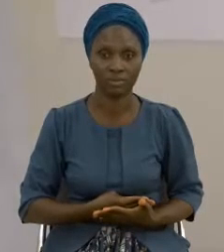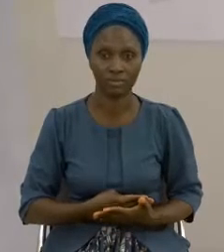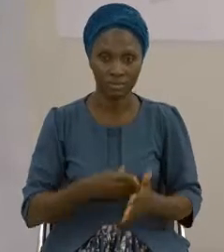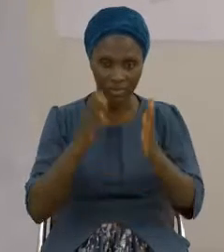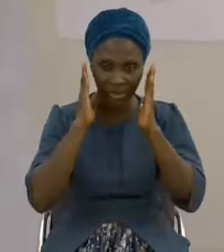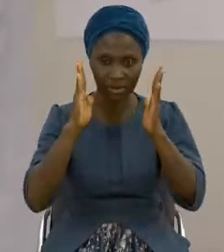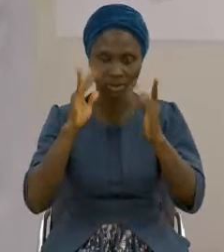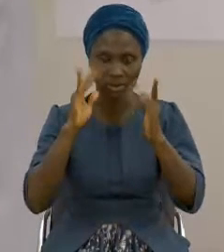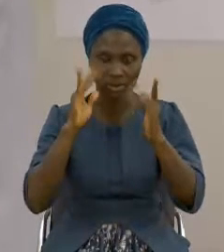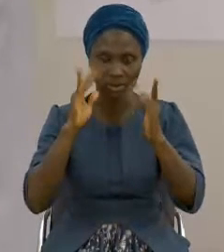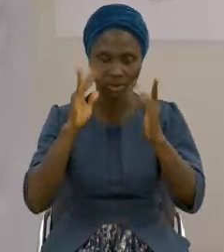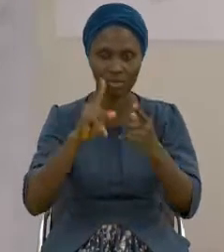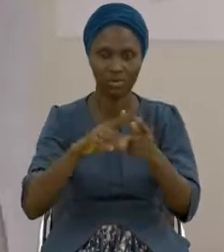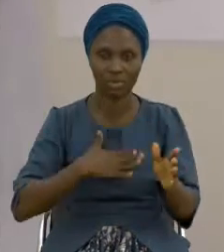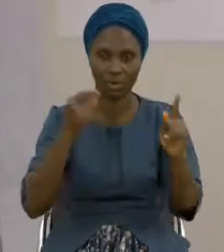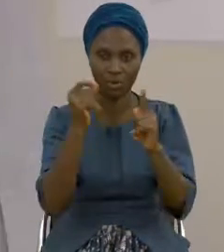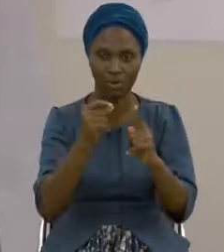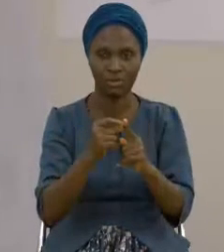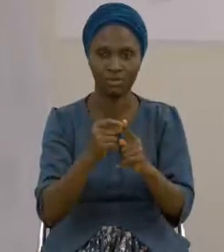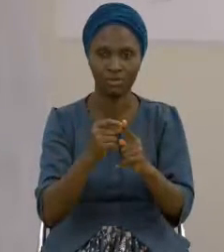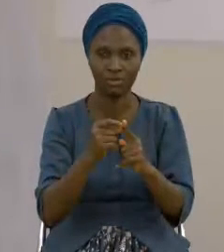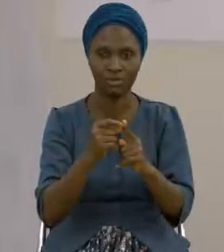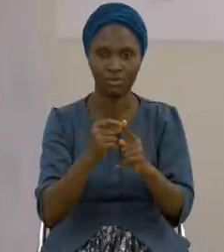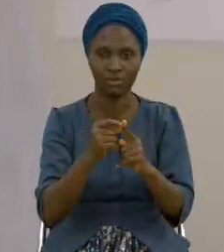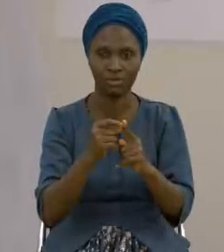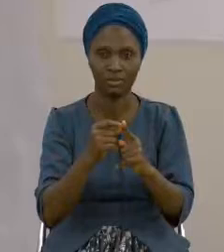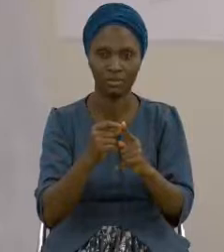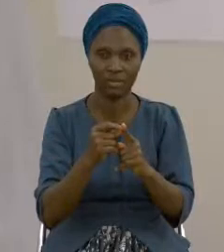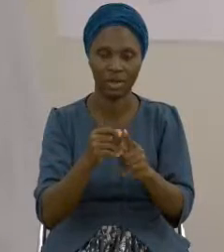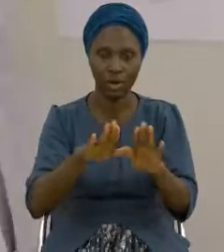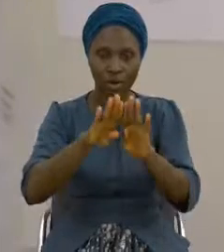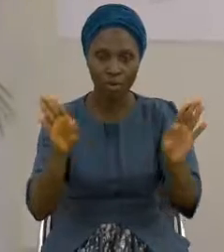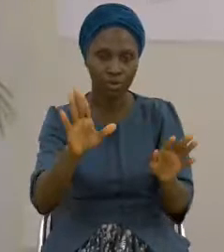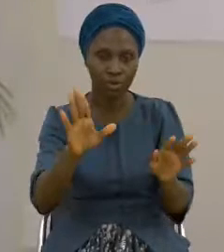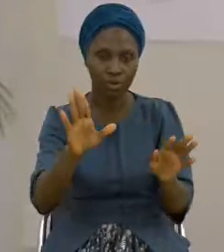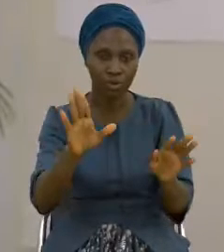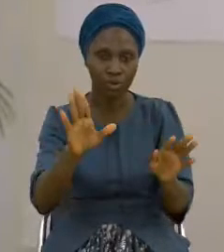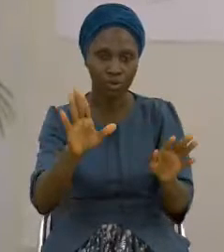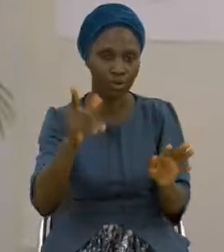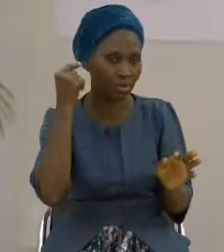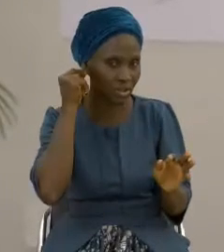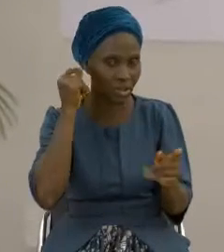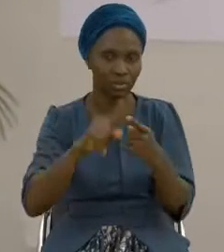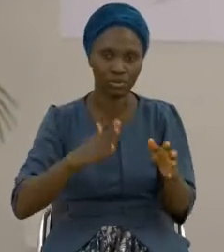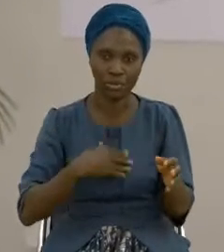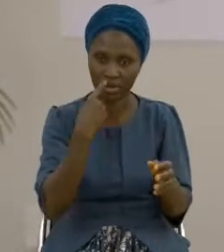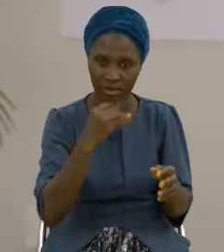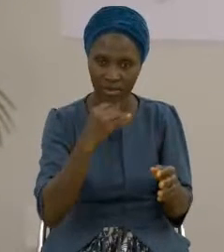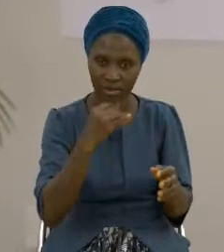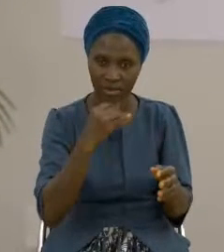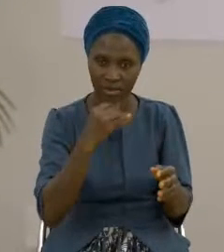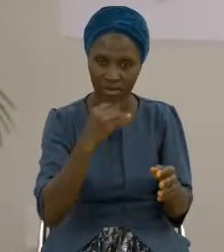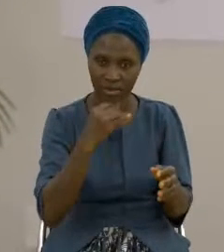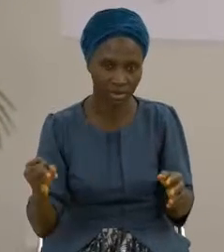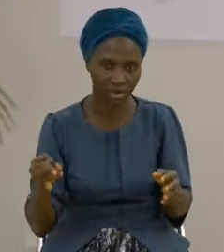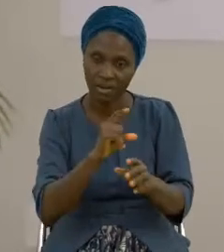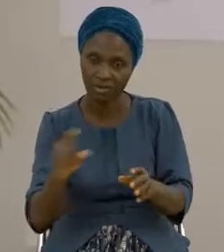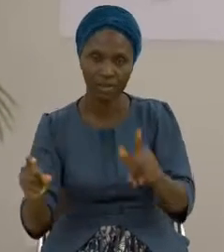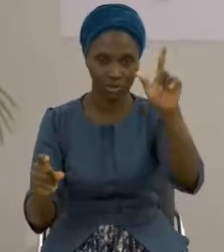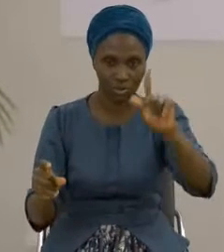incline thine ear unto my sayings. Verse 21, let them